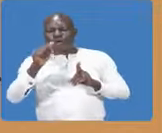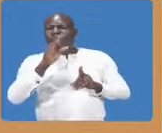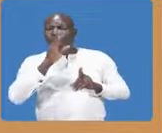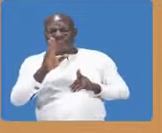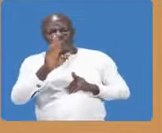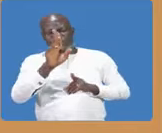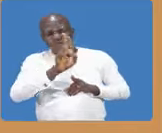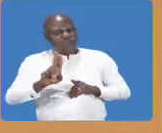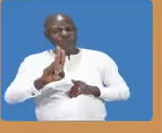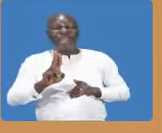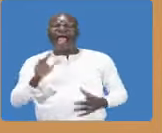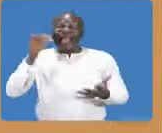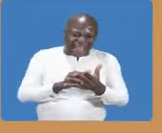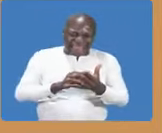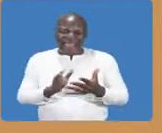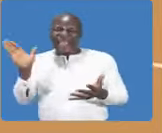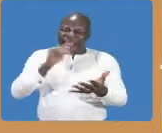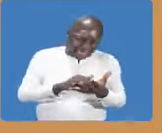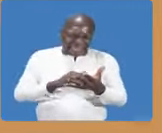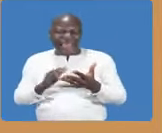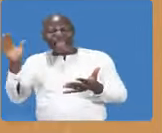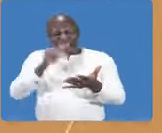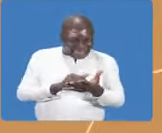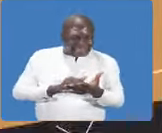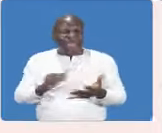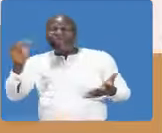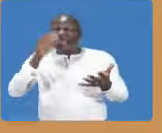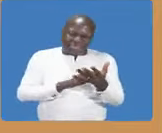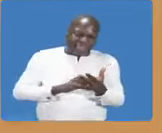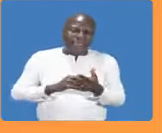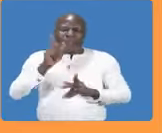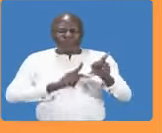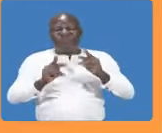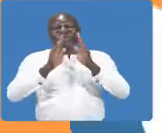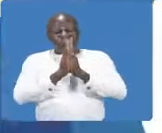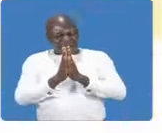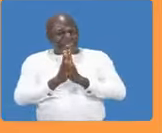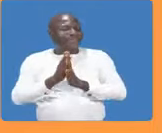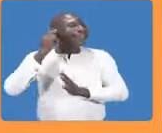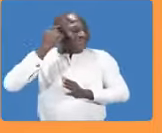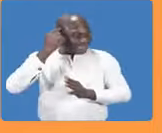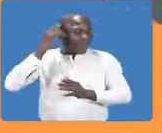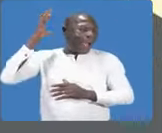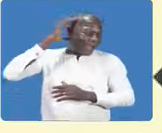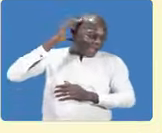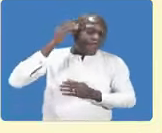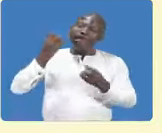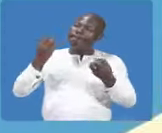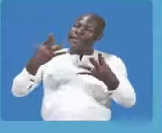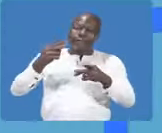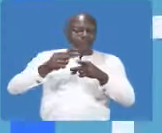not use vain repetitions as the pagans do, for they think that they will be heard for their many